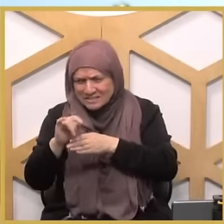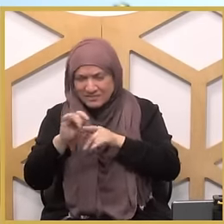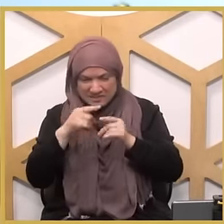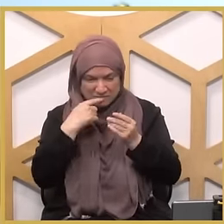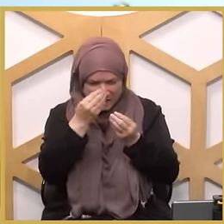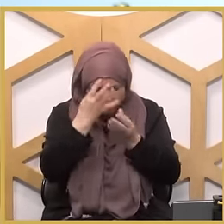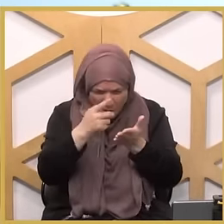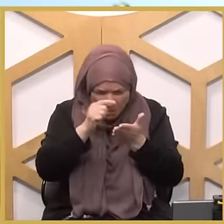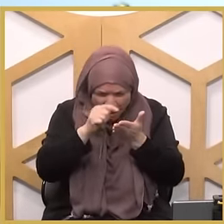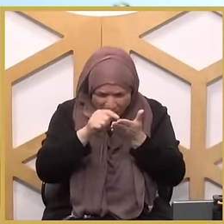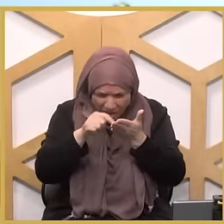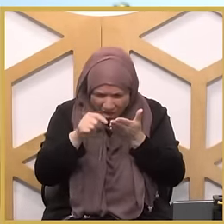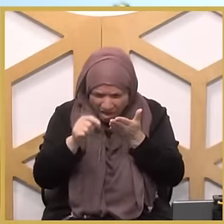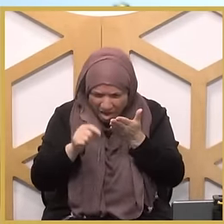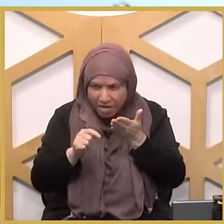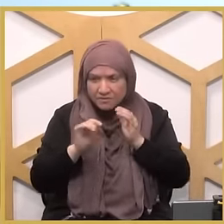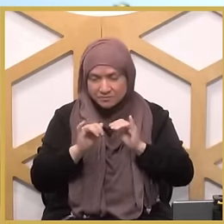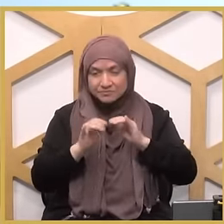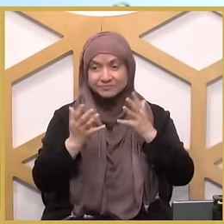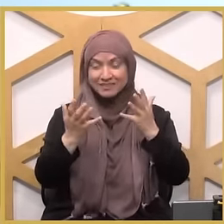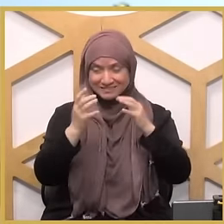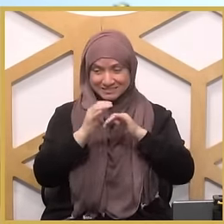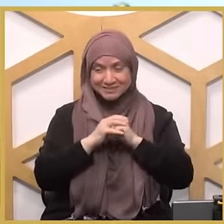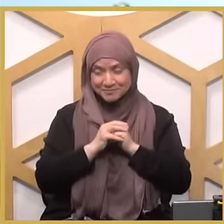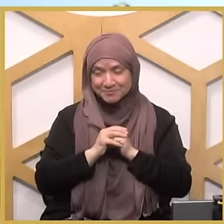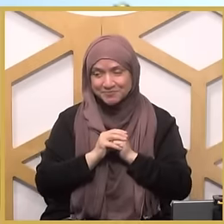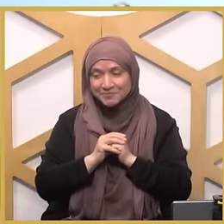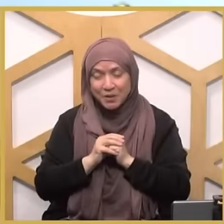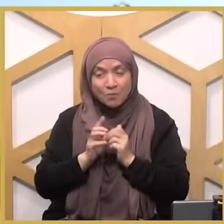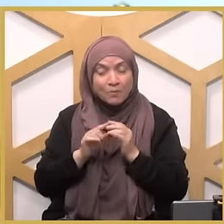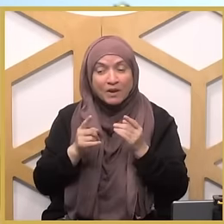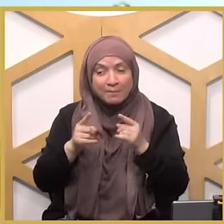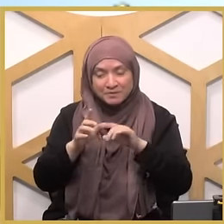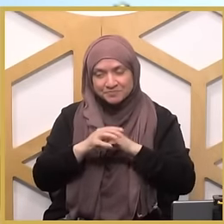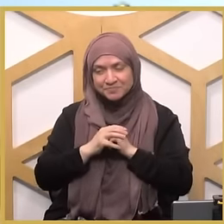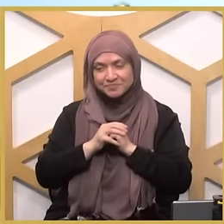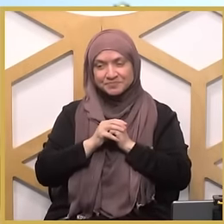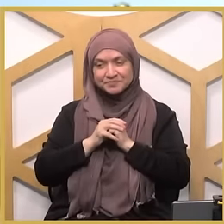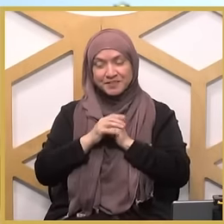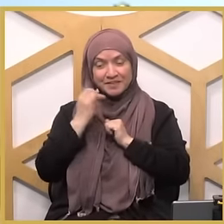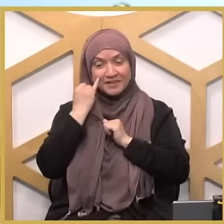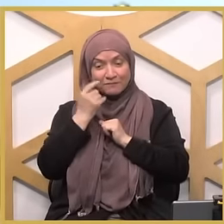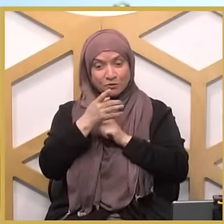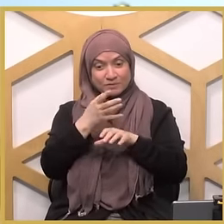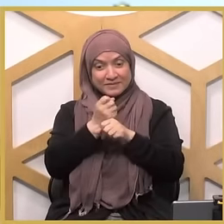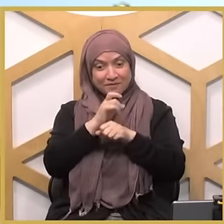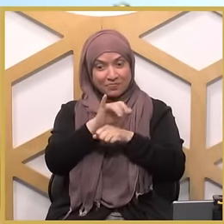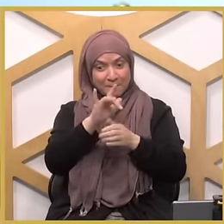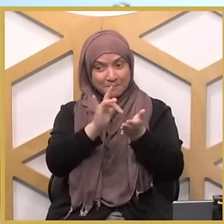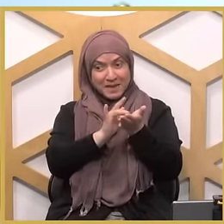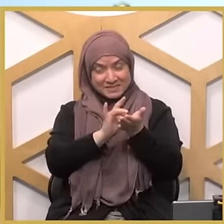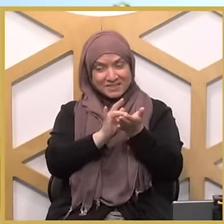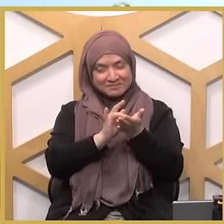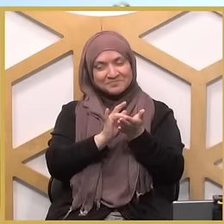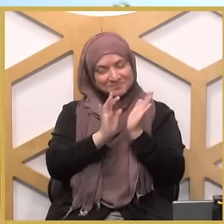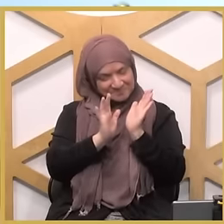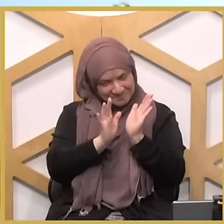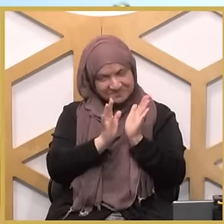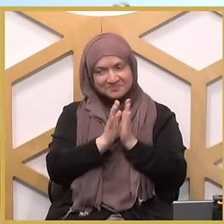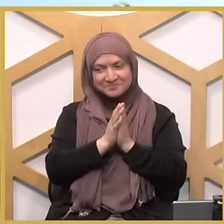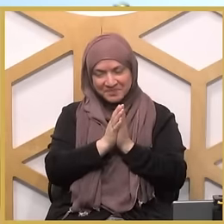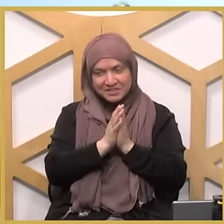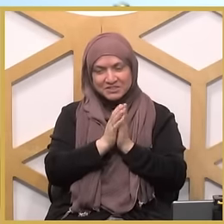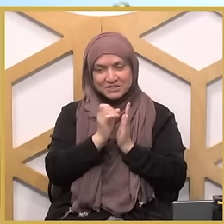great, like everything is so amazing and big smiles, and then it's like side effects include, and then it goes, and it's like all these like dark, quick, you're gonna die, basically. Yeah,